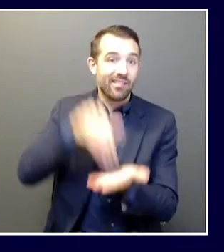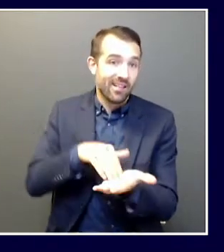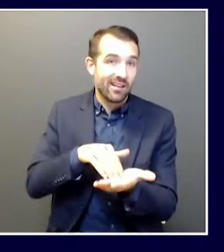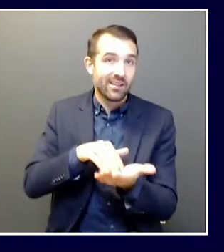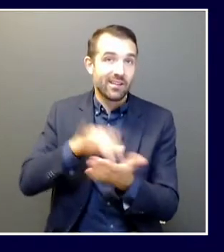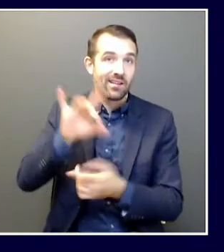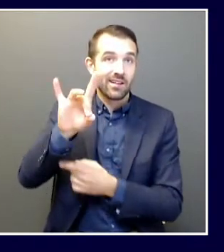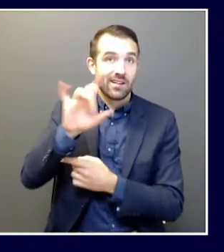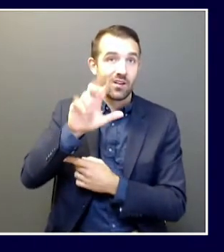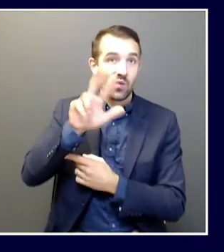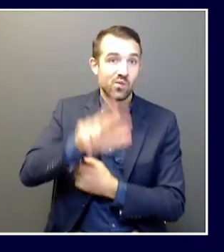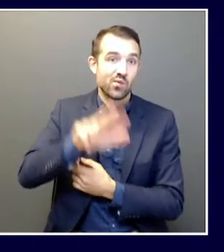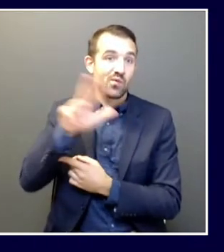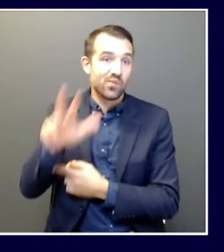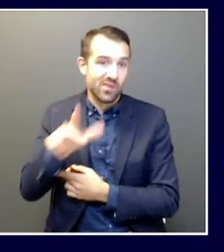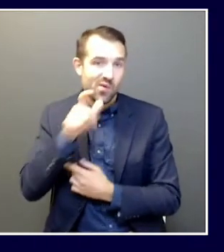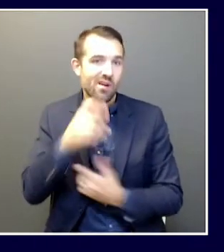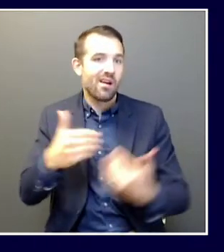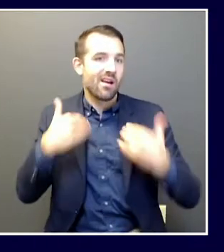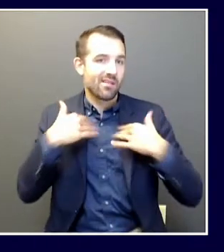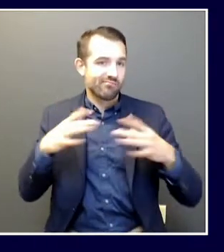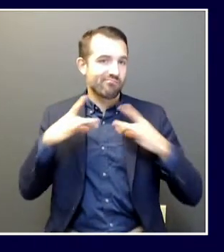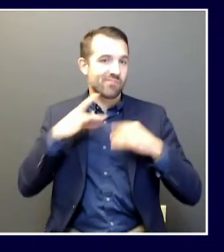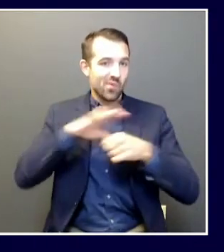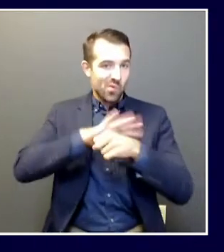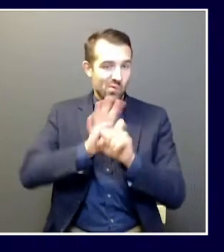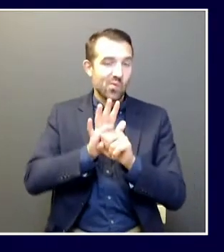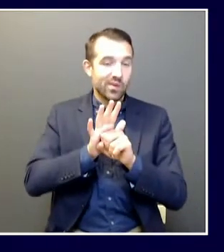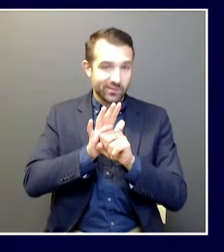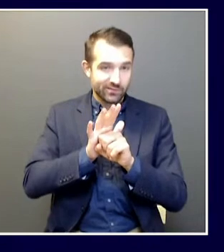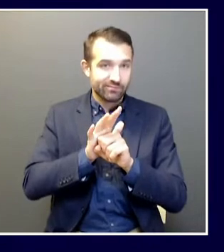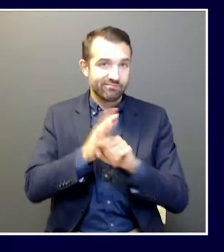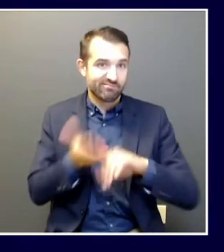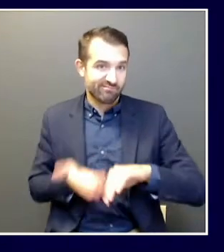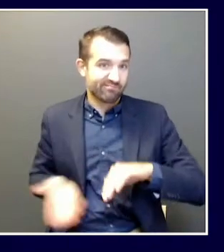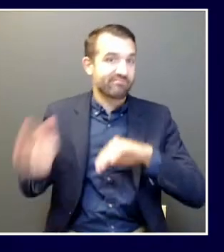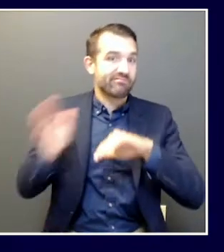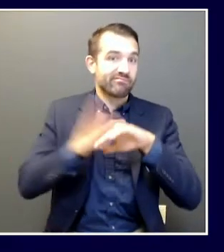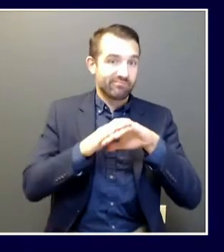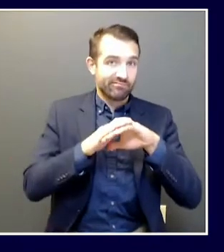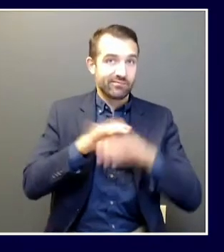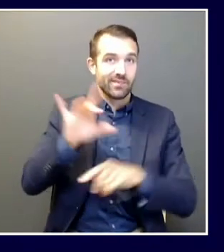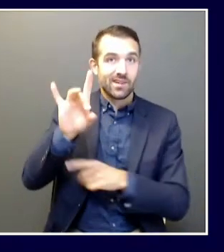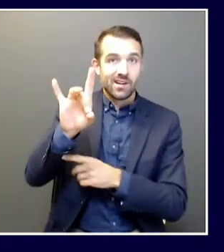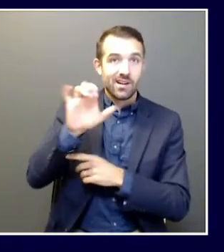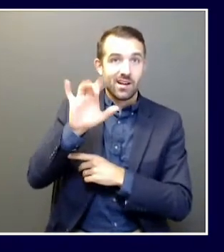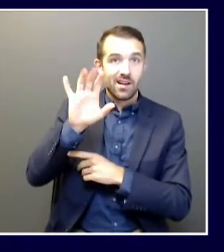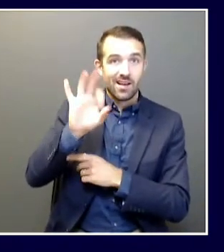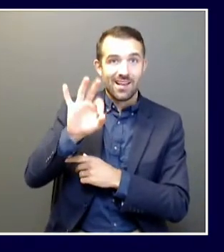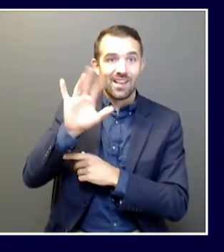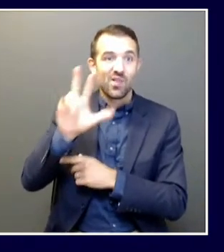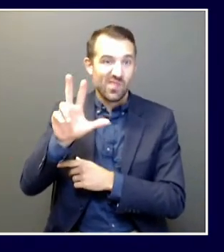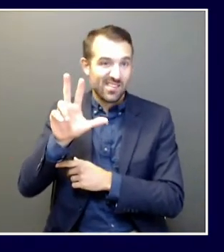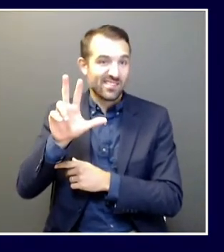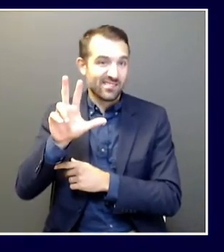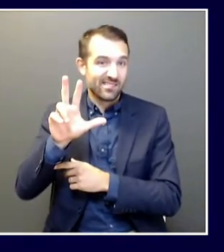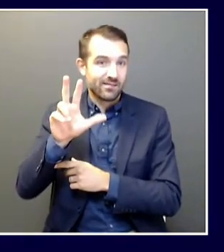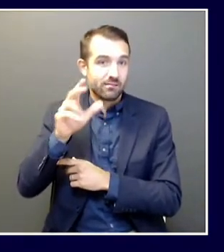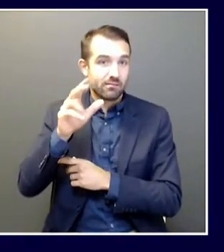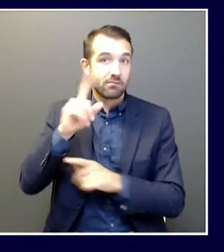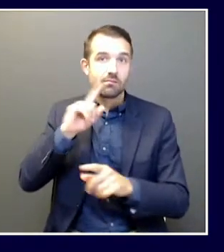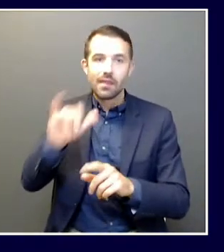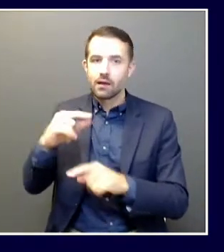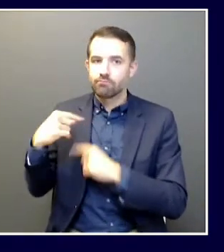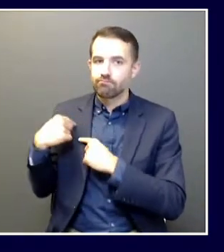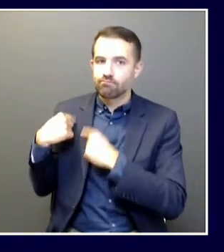95,833 cases of COVID-19 statewide. Represents an increase of 893 cases since this